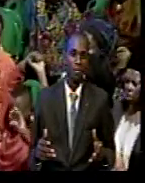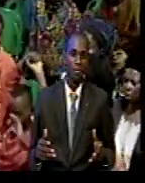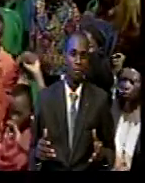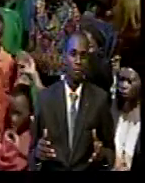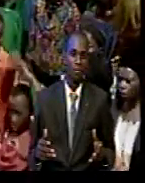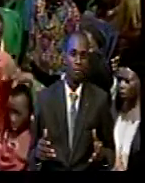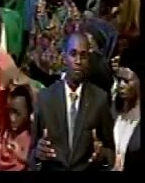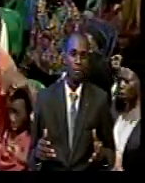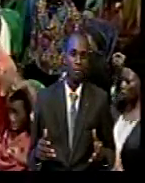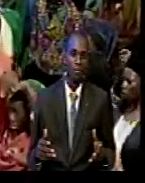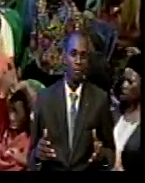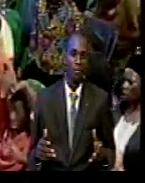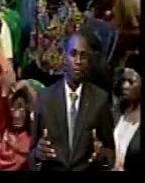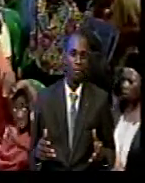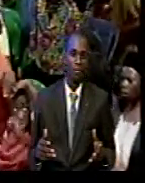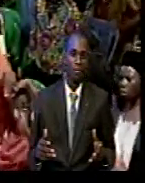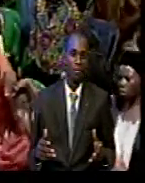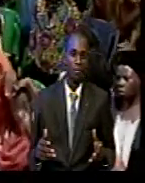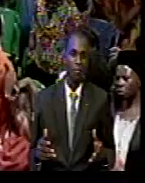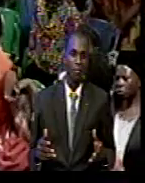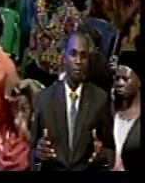believers sanctified.